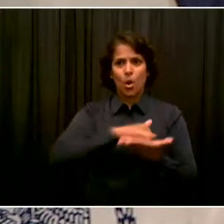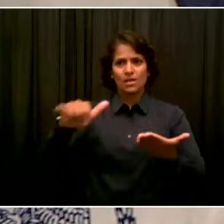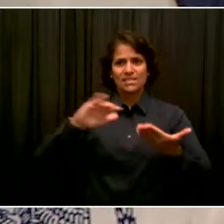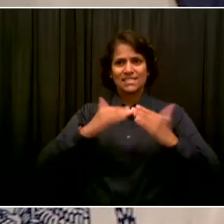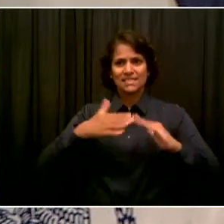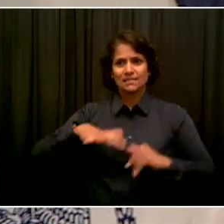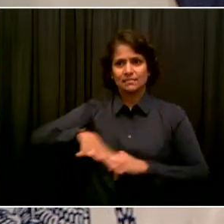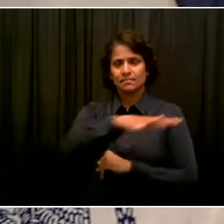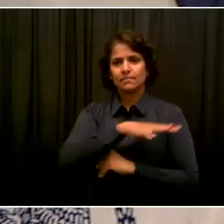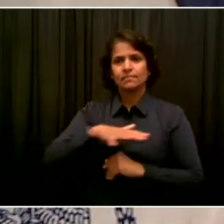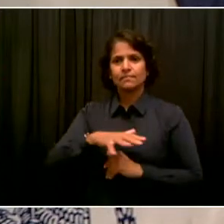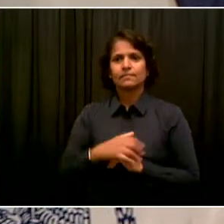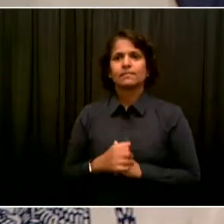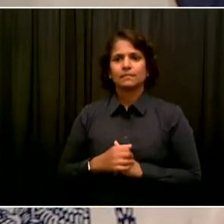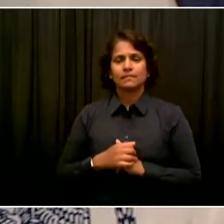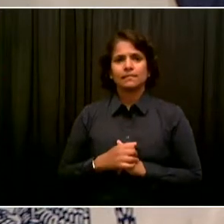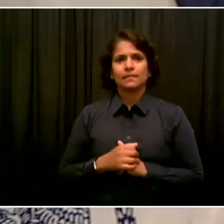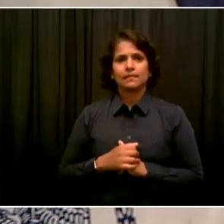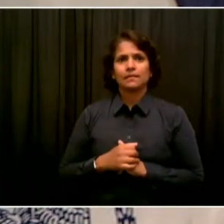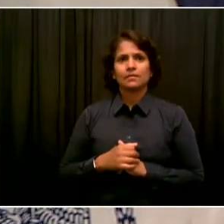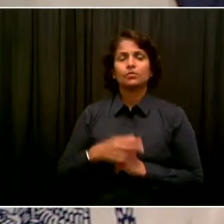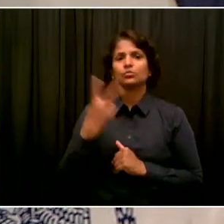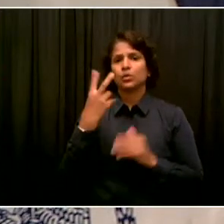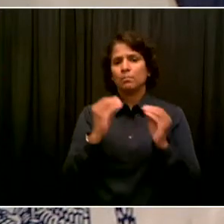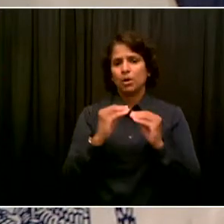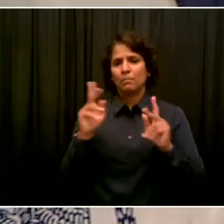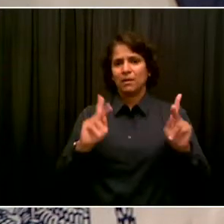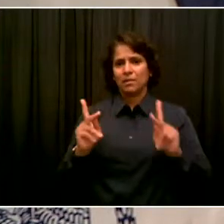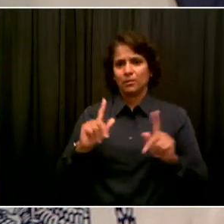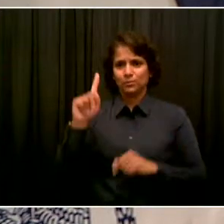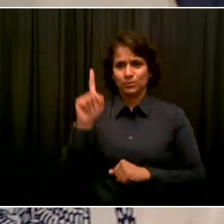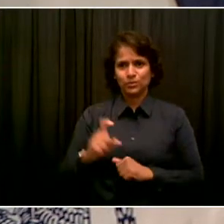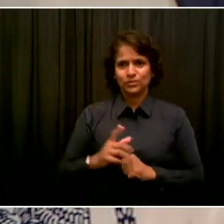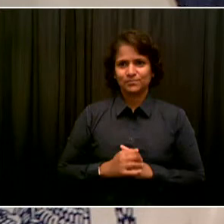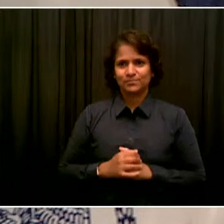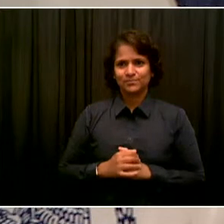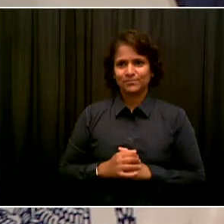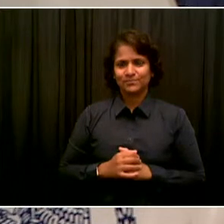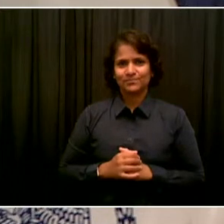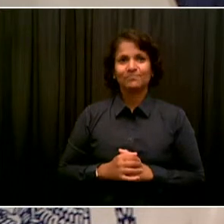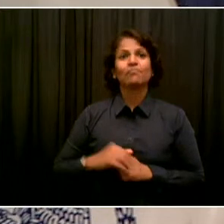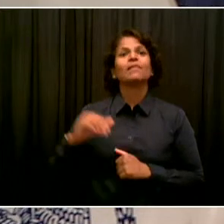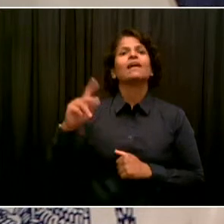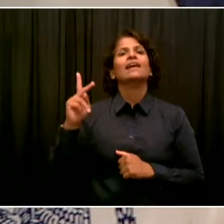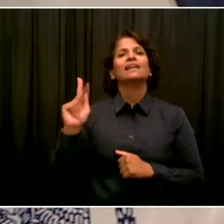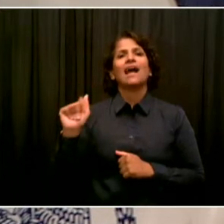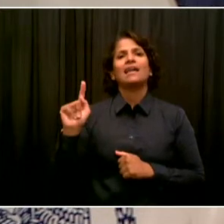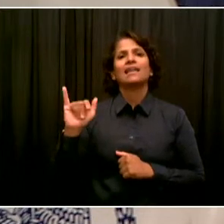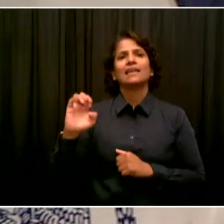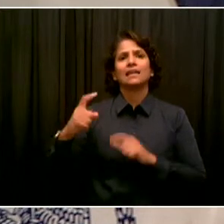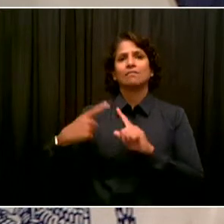We have time for 2 more questions today. The next question goes to Katie Honan from the city.